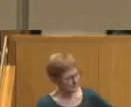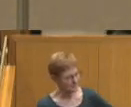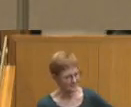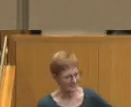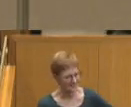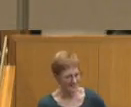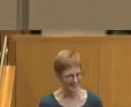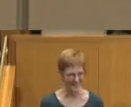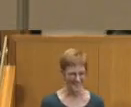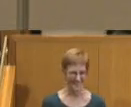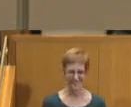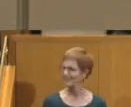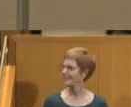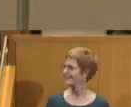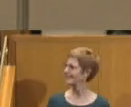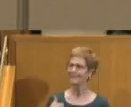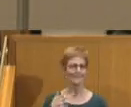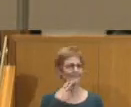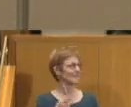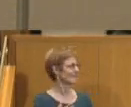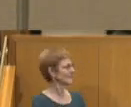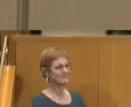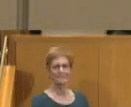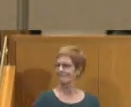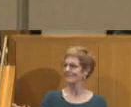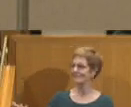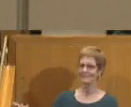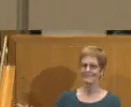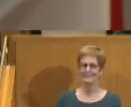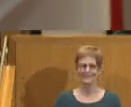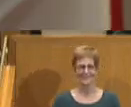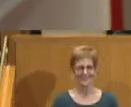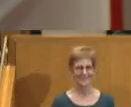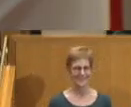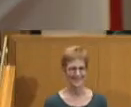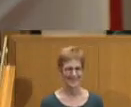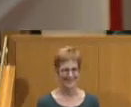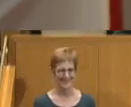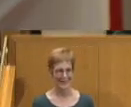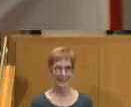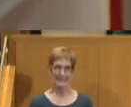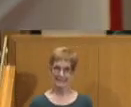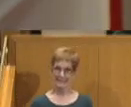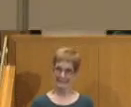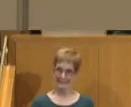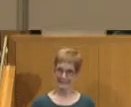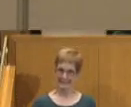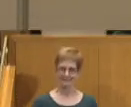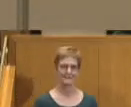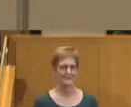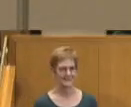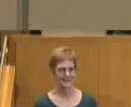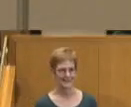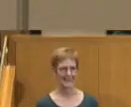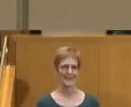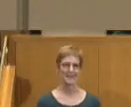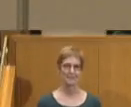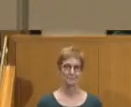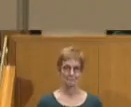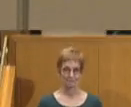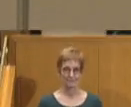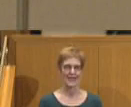it's all towards what makes Charlotte a great city. And that's what I wish we could have happen at a national level too. But I'm honored to work with all of you. Thank